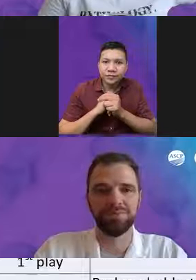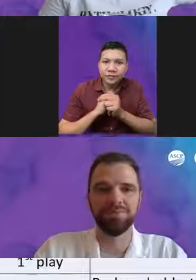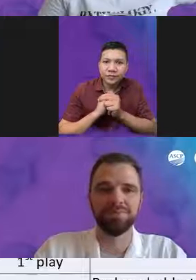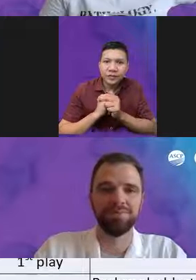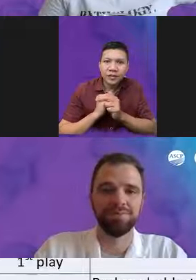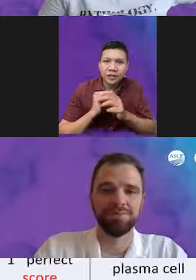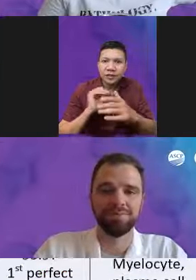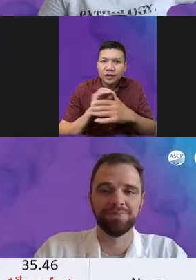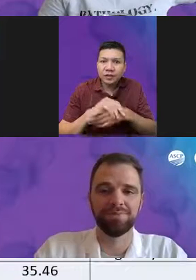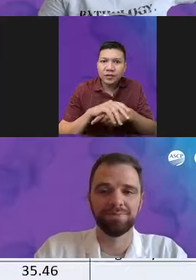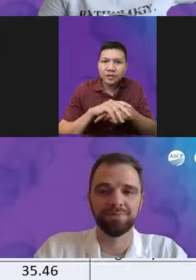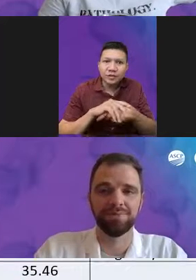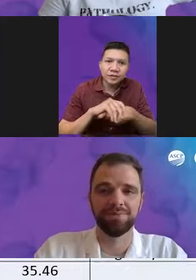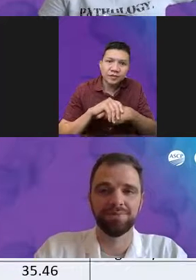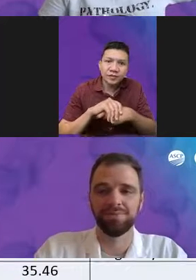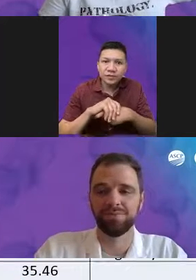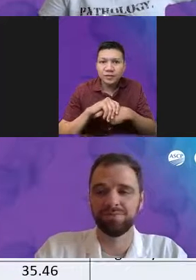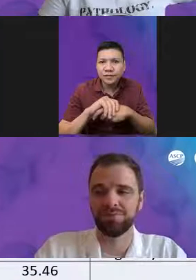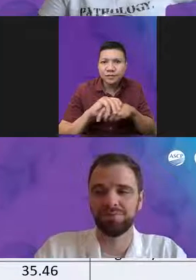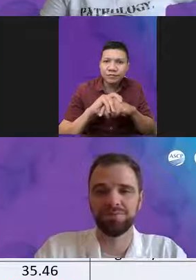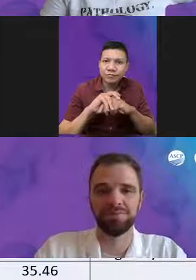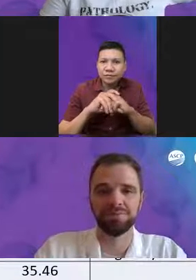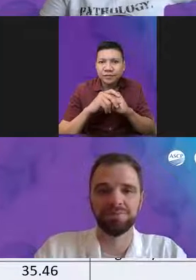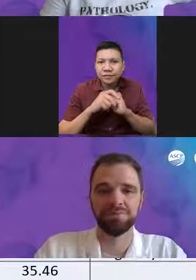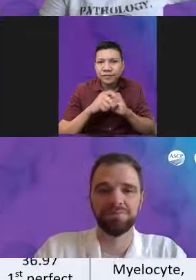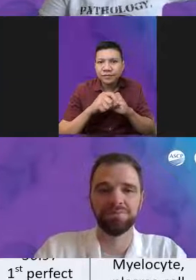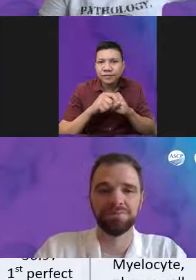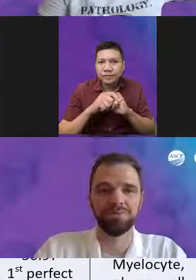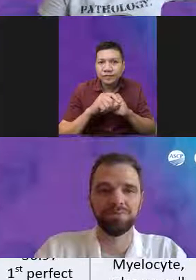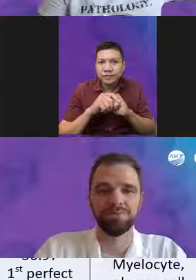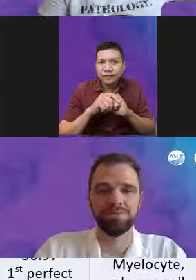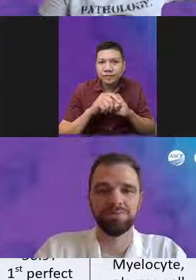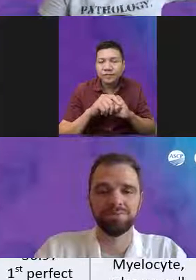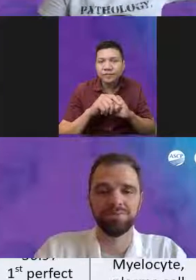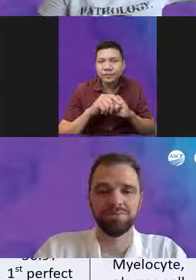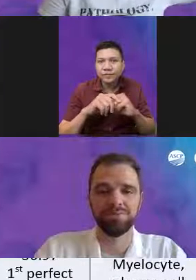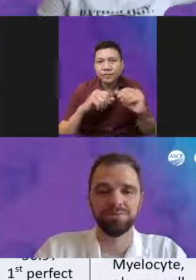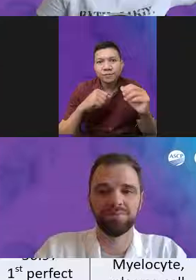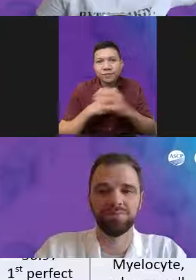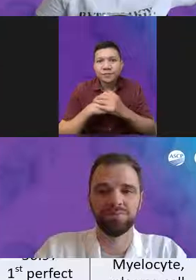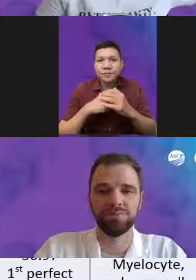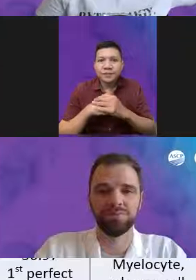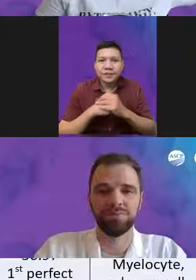the top 10s here. So you got to make sure that you are bringing it and bringing